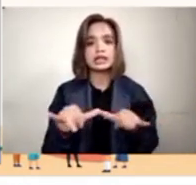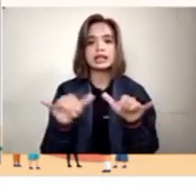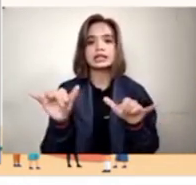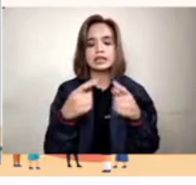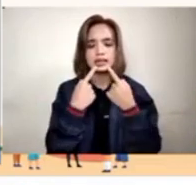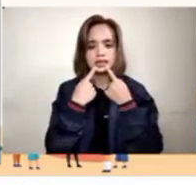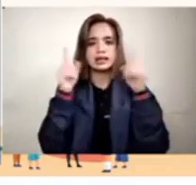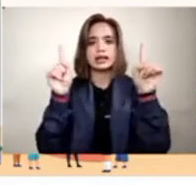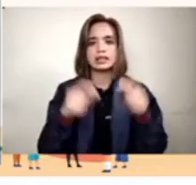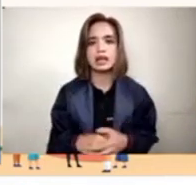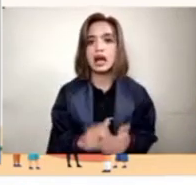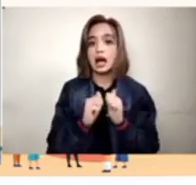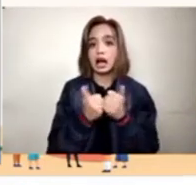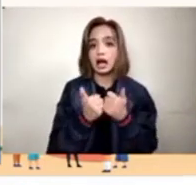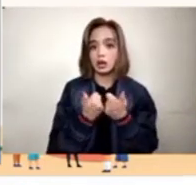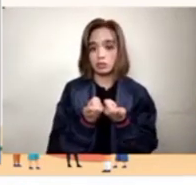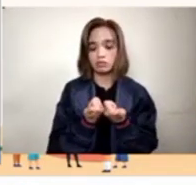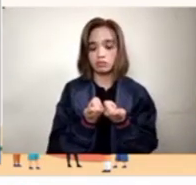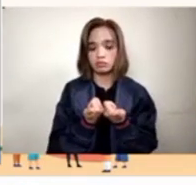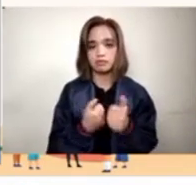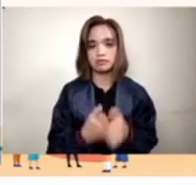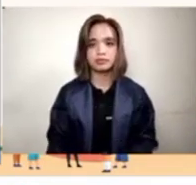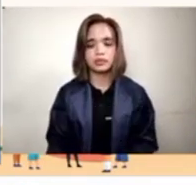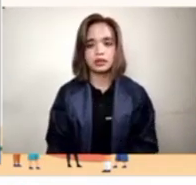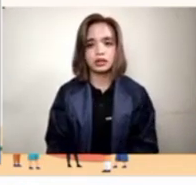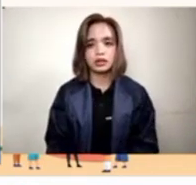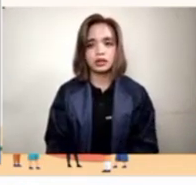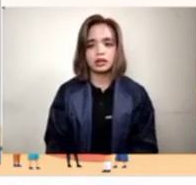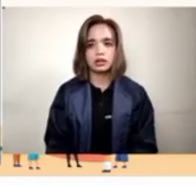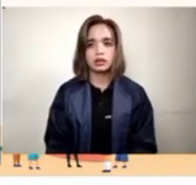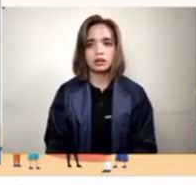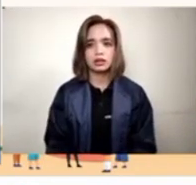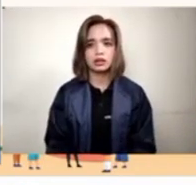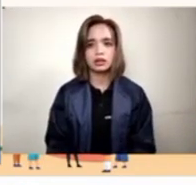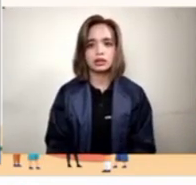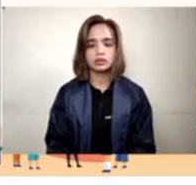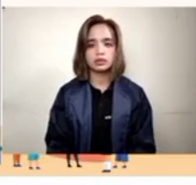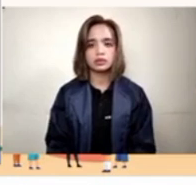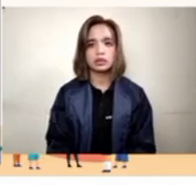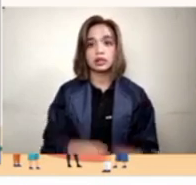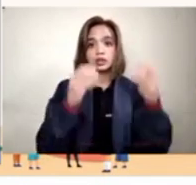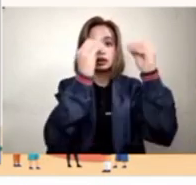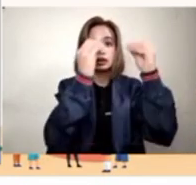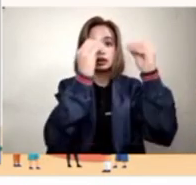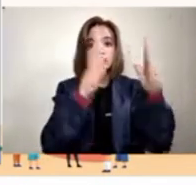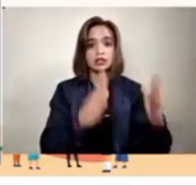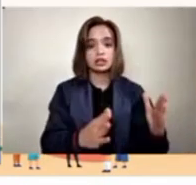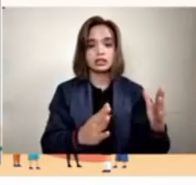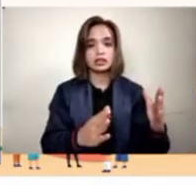professional standards are achieved. To become eligible for a